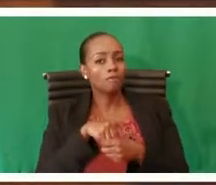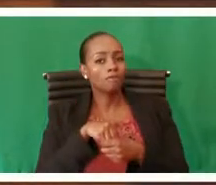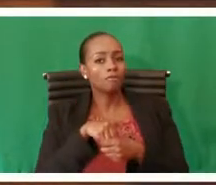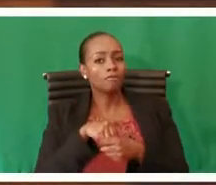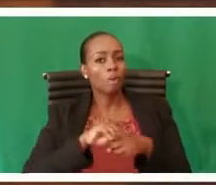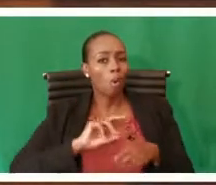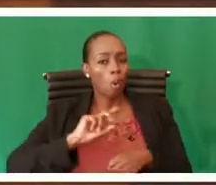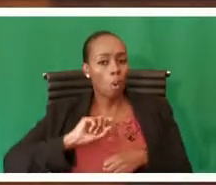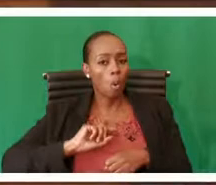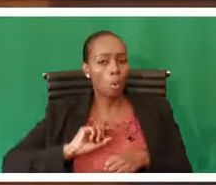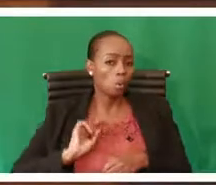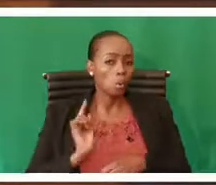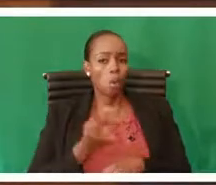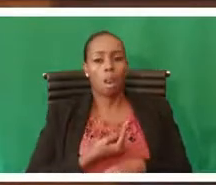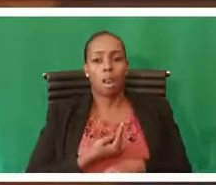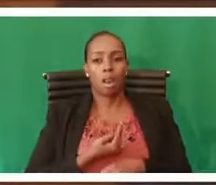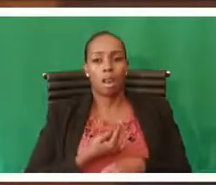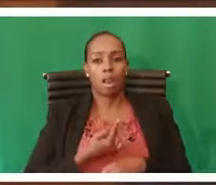GBVF.